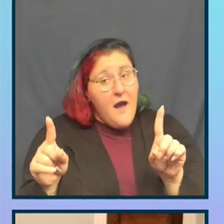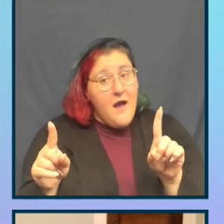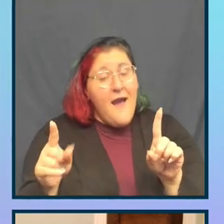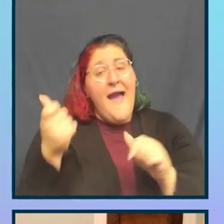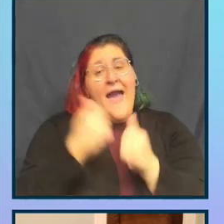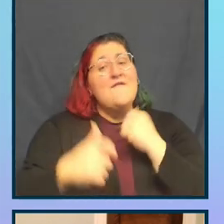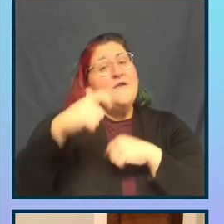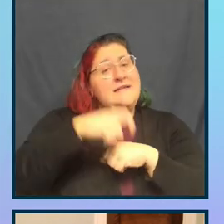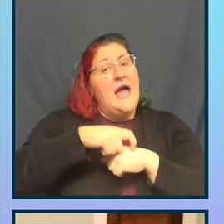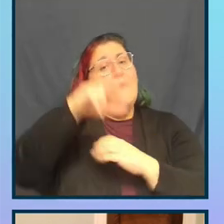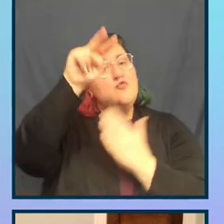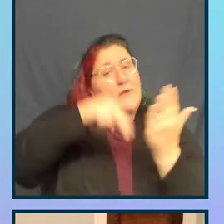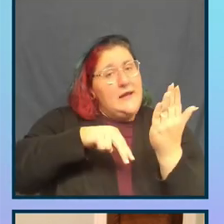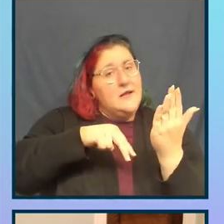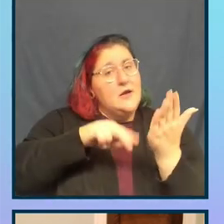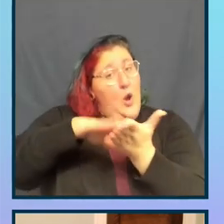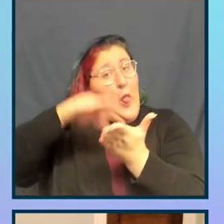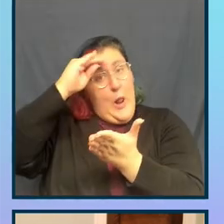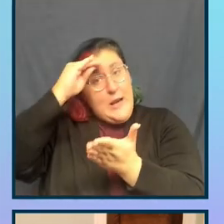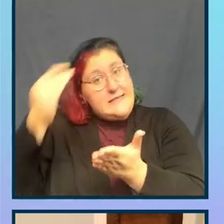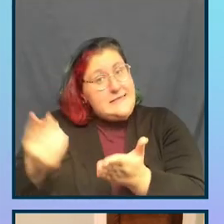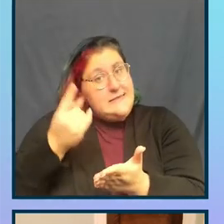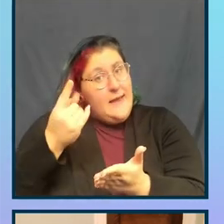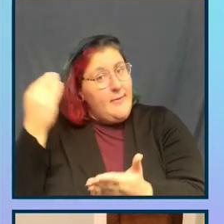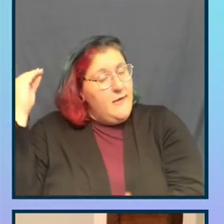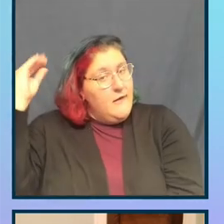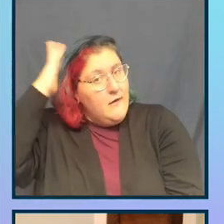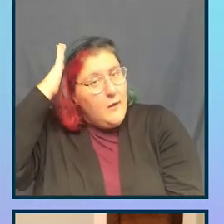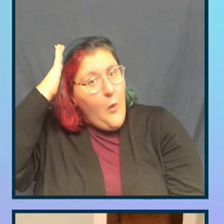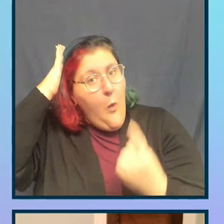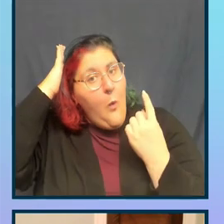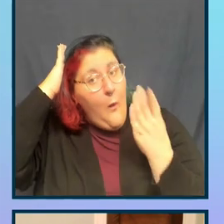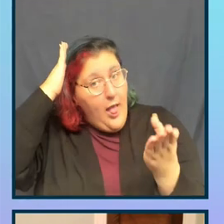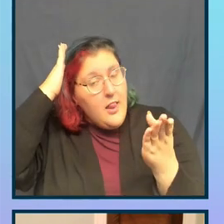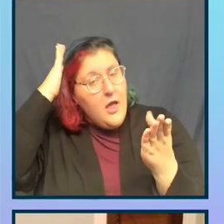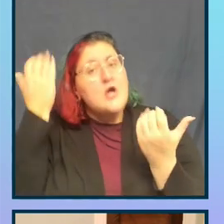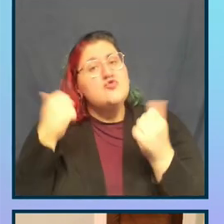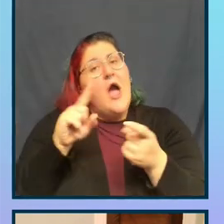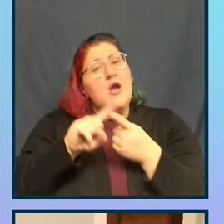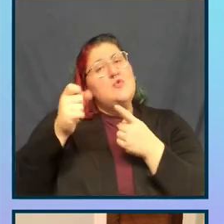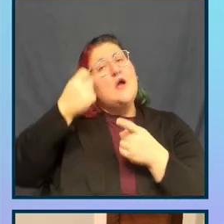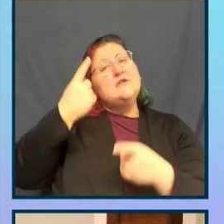something. Trying to understand HTML standards will not be a waste of your time.